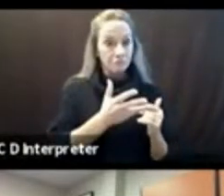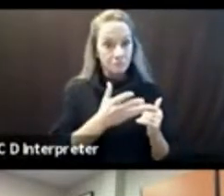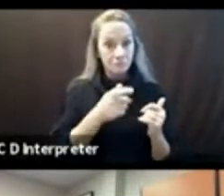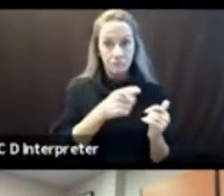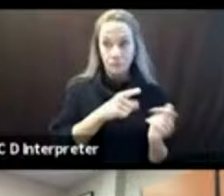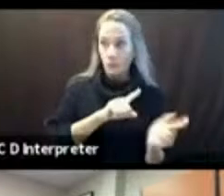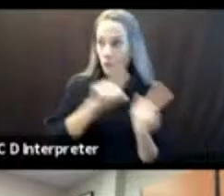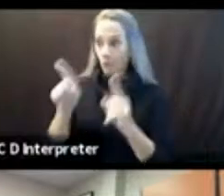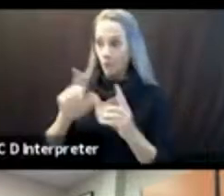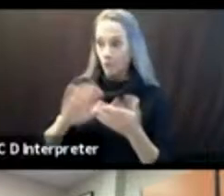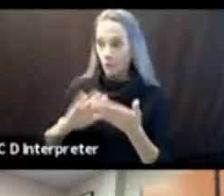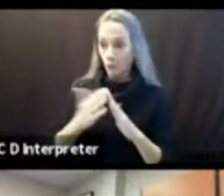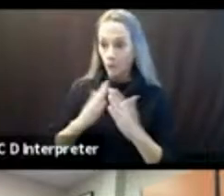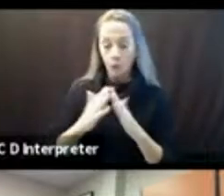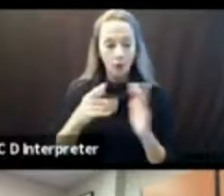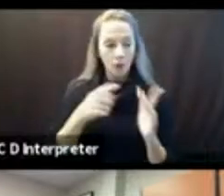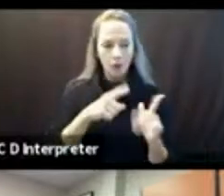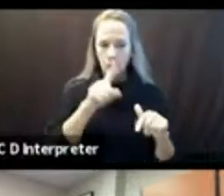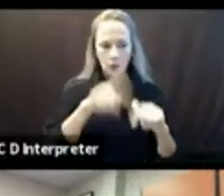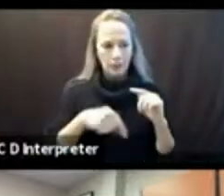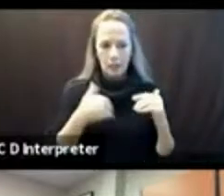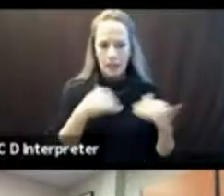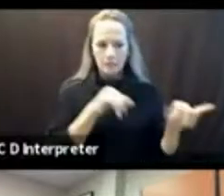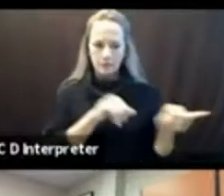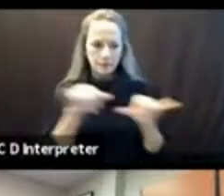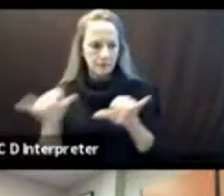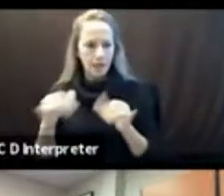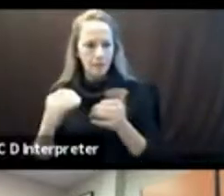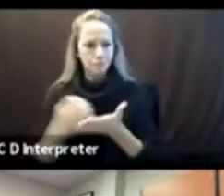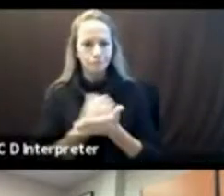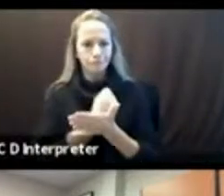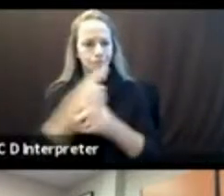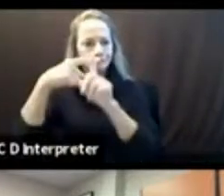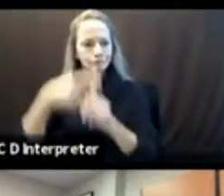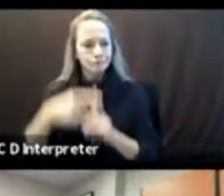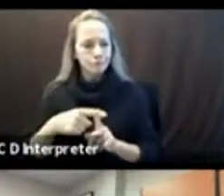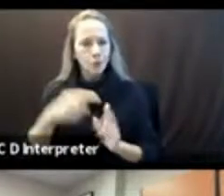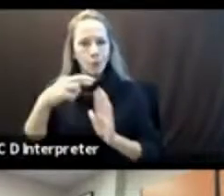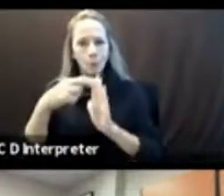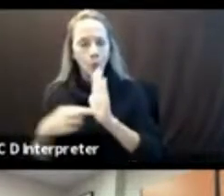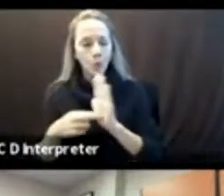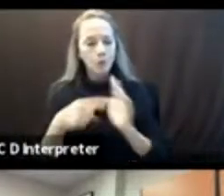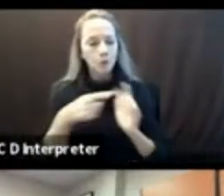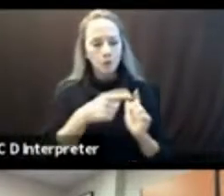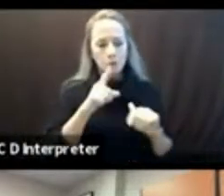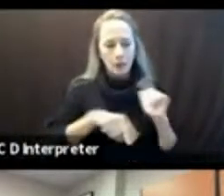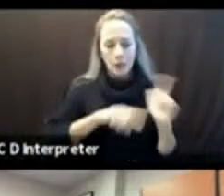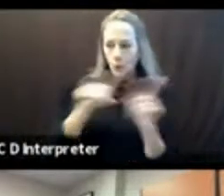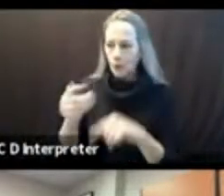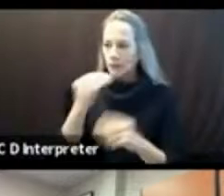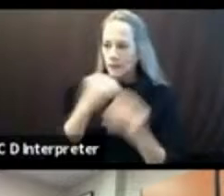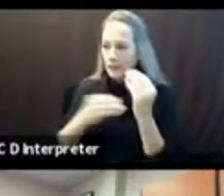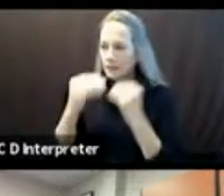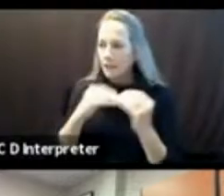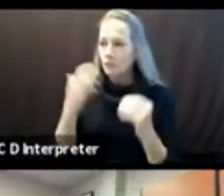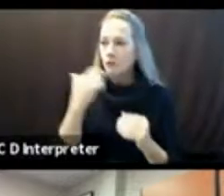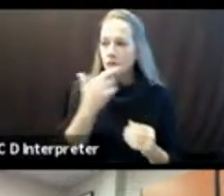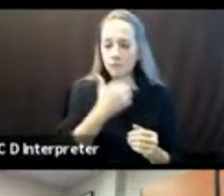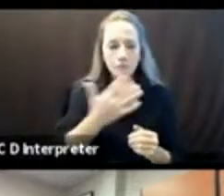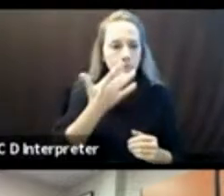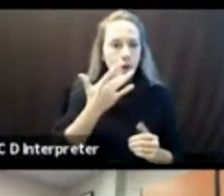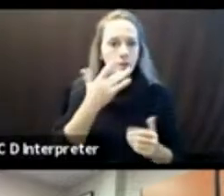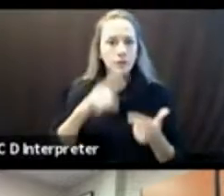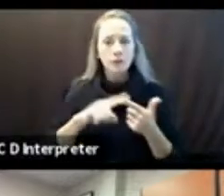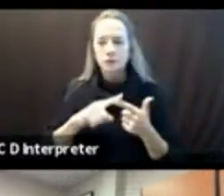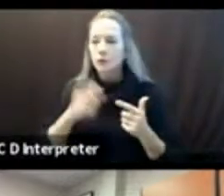they are not allowed the same privileges as others. They're not allowed to have a meal at the restaurant they used to frequent or to have an adult beverage at their favorite bar.